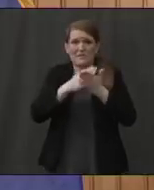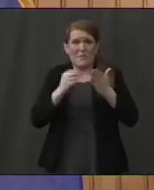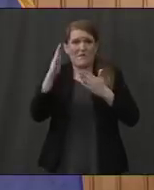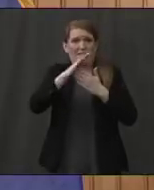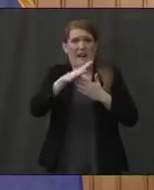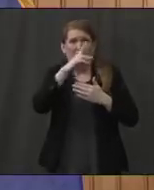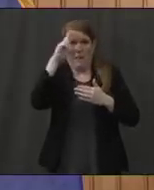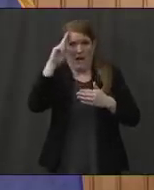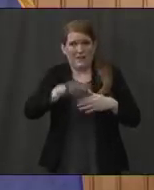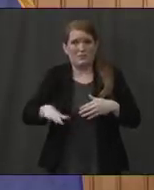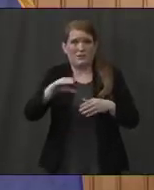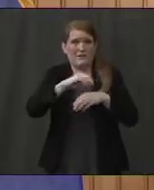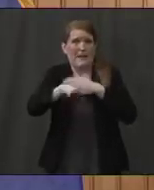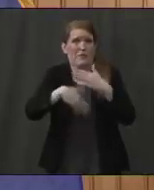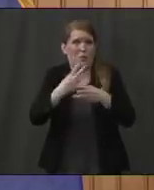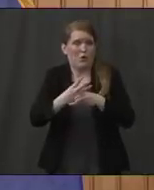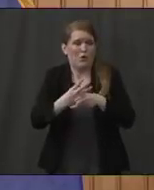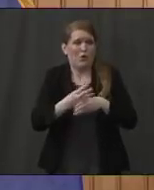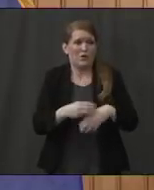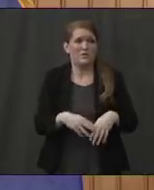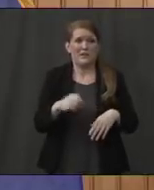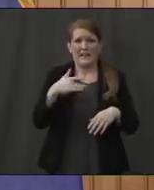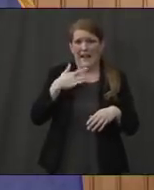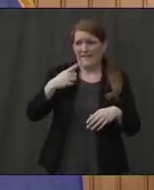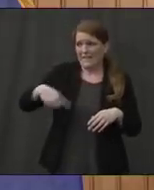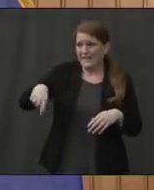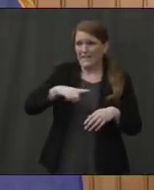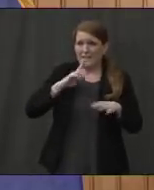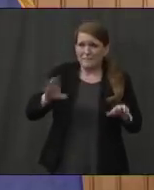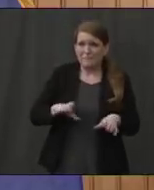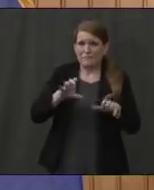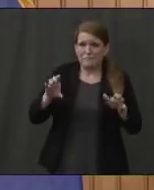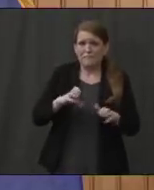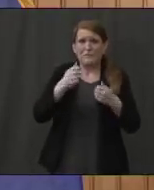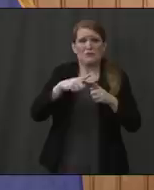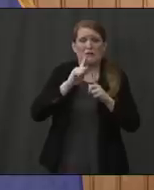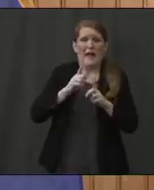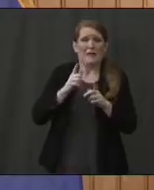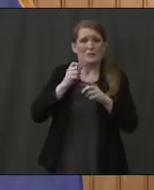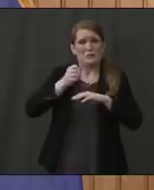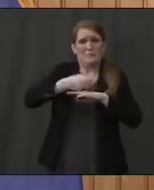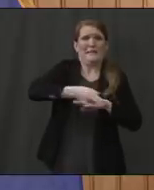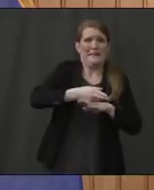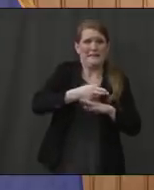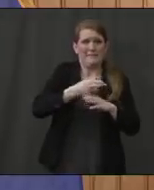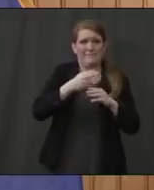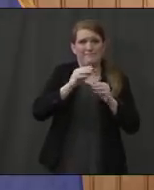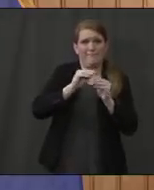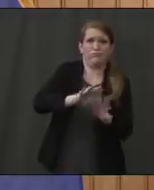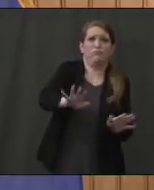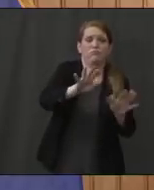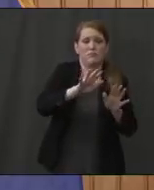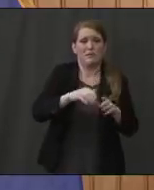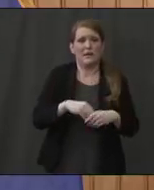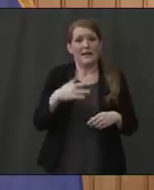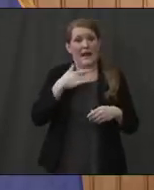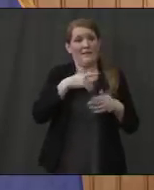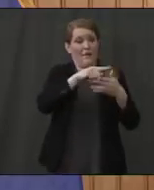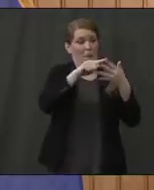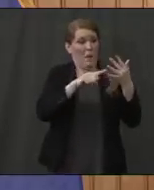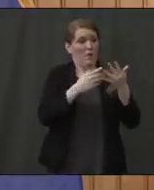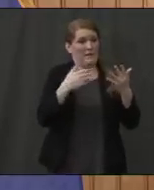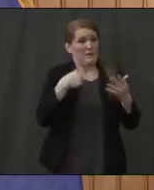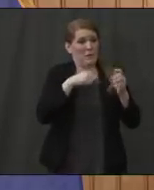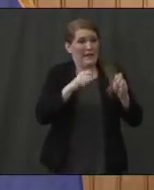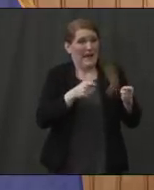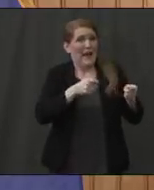everything they have asked as best we can to stay ahead of this. And I think in terms of what we control, I'm feeling really good about where we